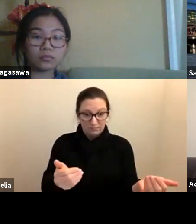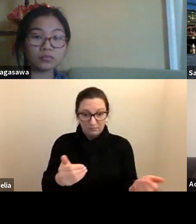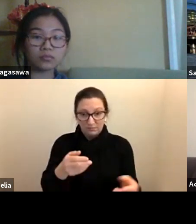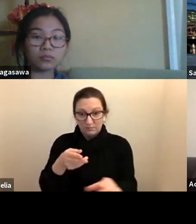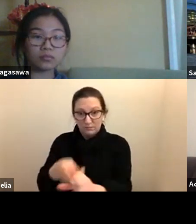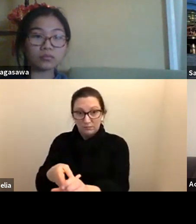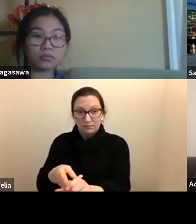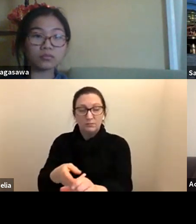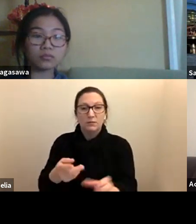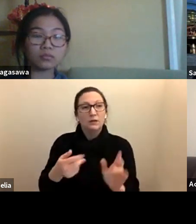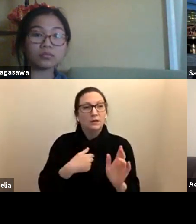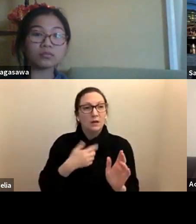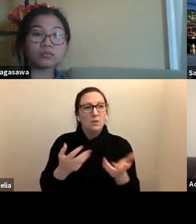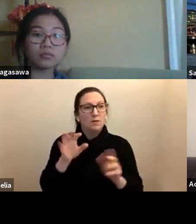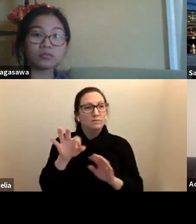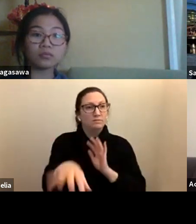table.